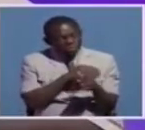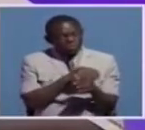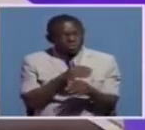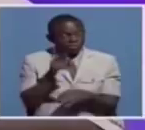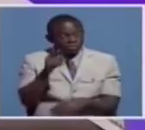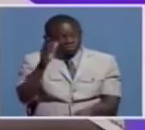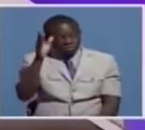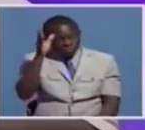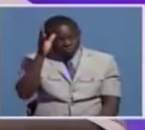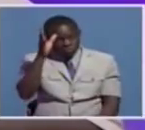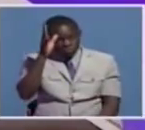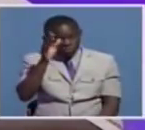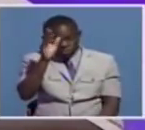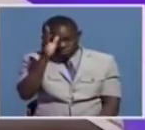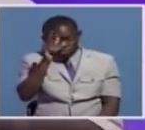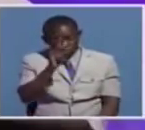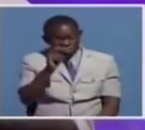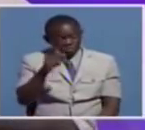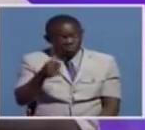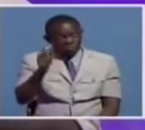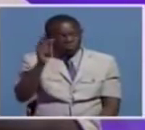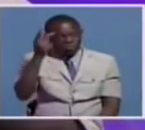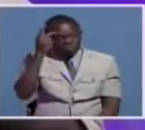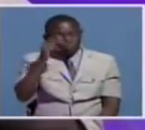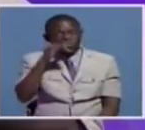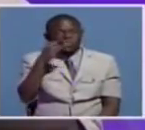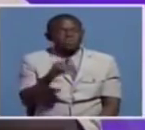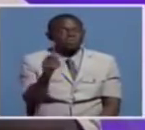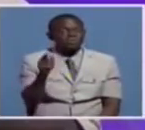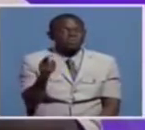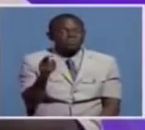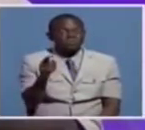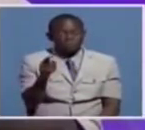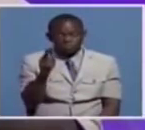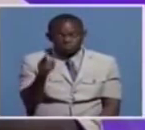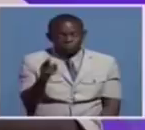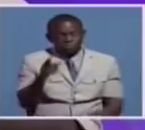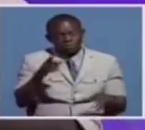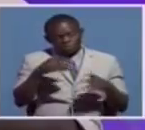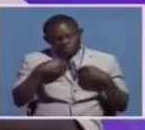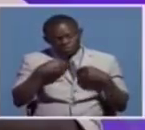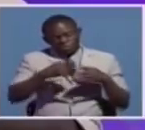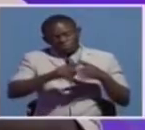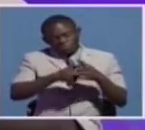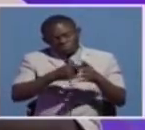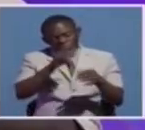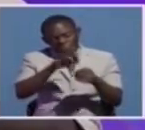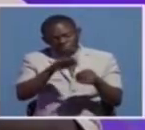he said, "No, fine, let's go to the polls and let people decide whether." You knew he was going to lose.